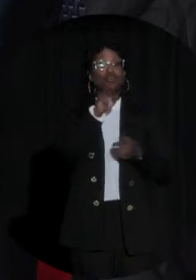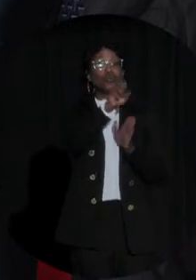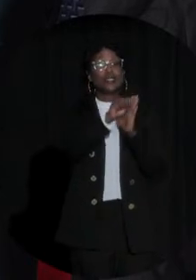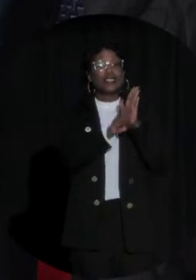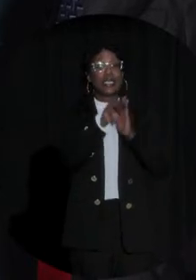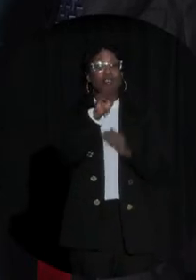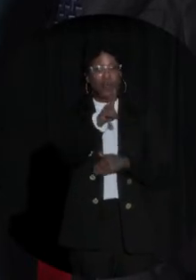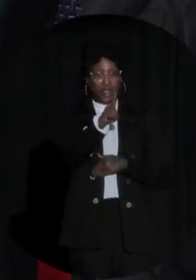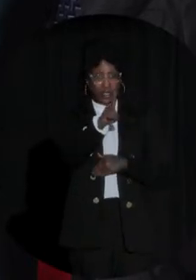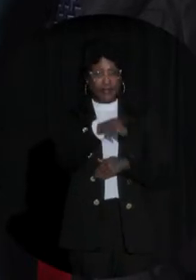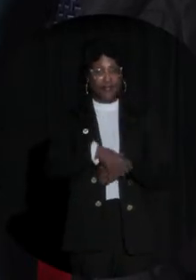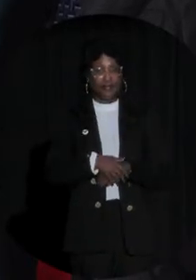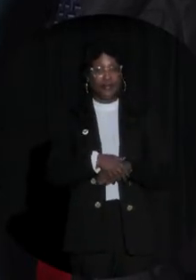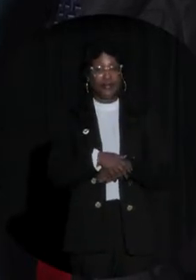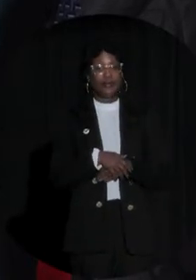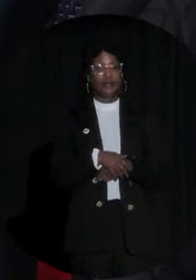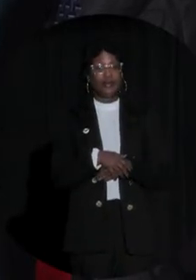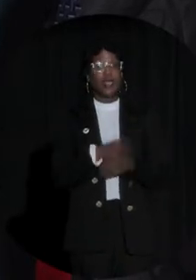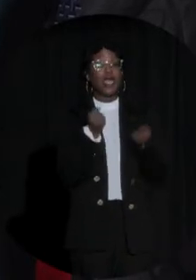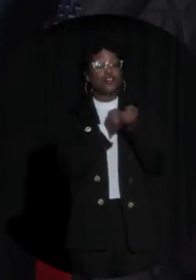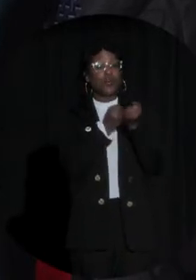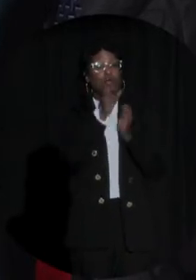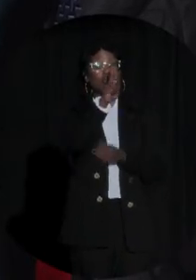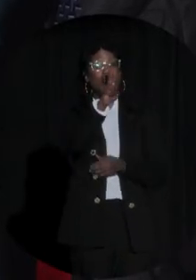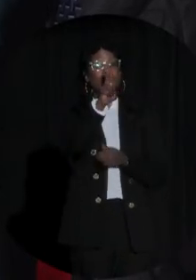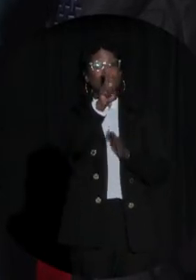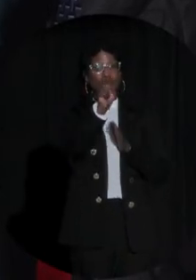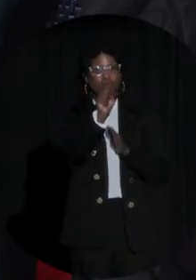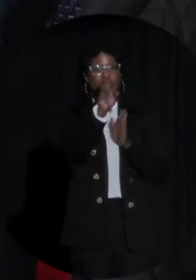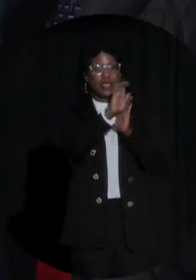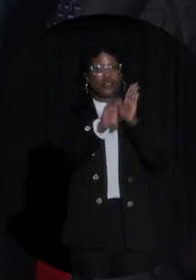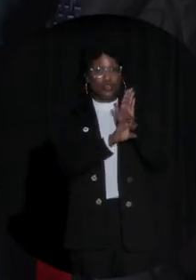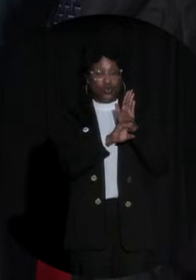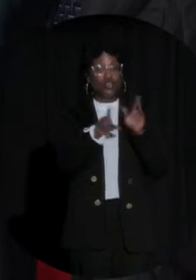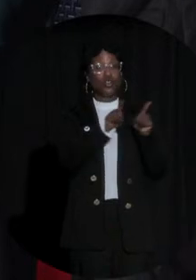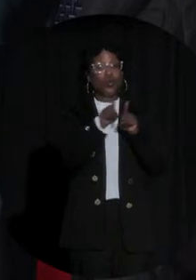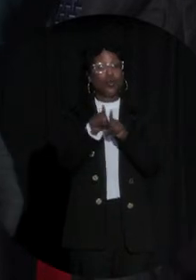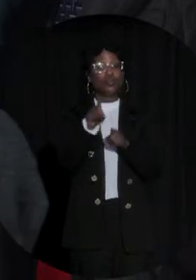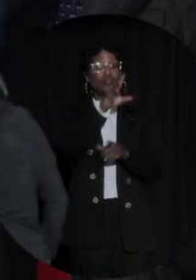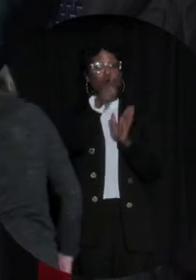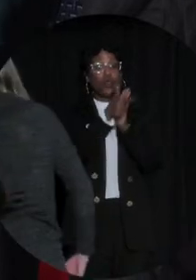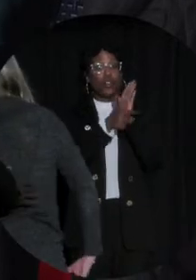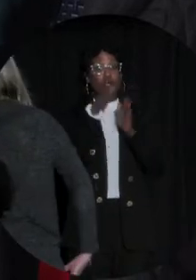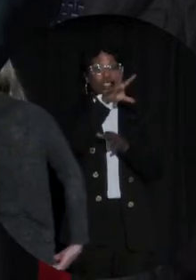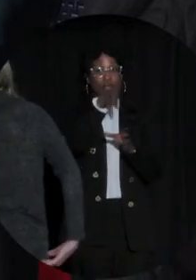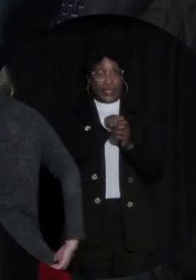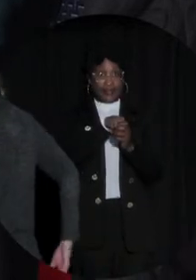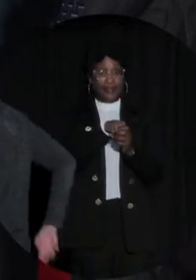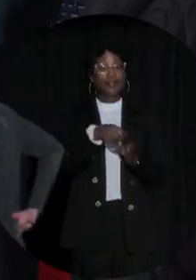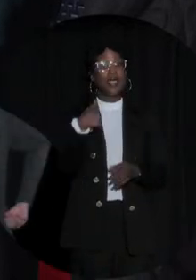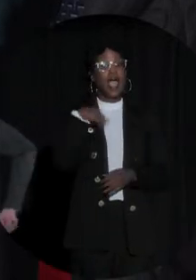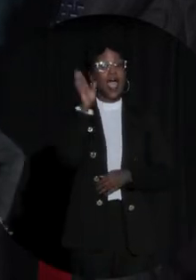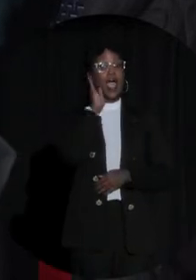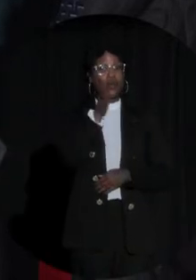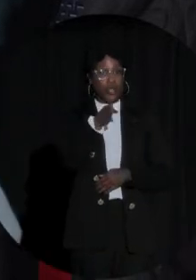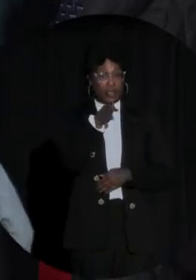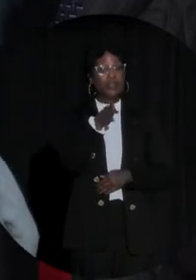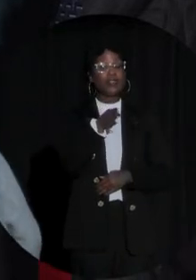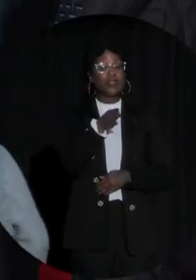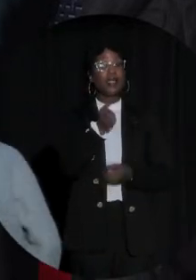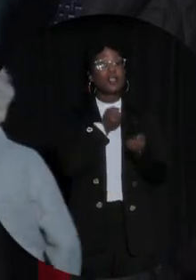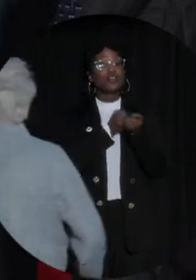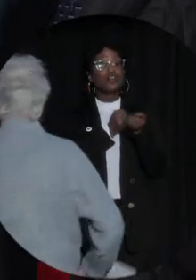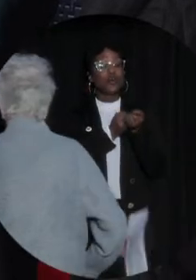Maryland. And support the Constitution and laws thereof. And support the Constitution and laws thereof. And that I will. And that I will. Support the Charter and laws of